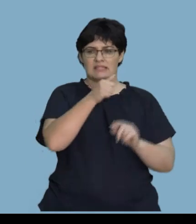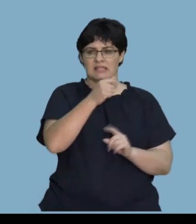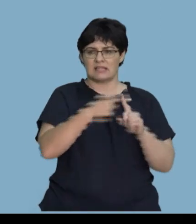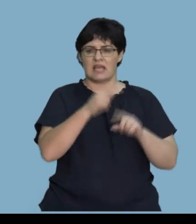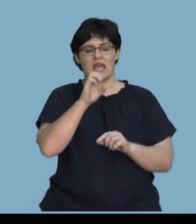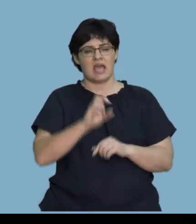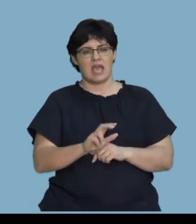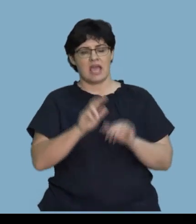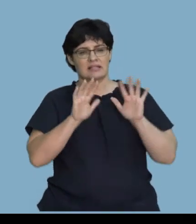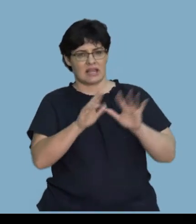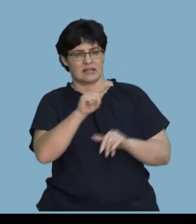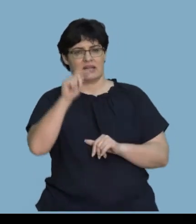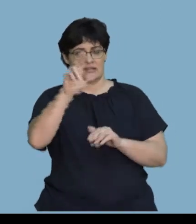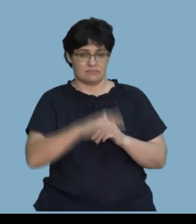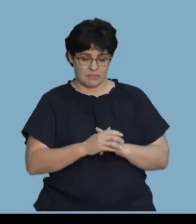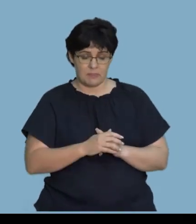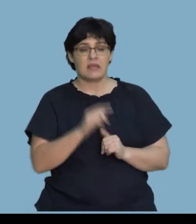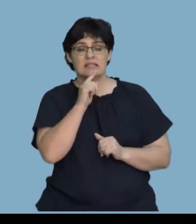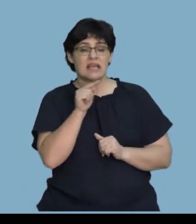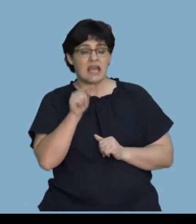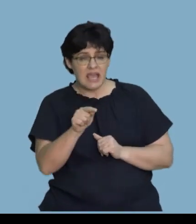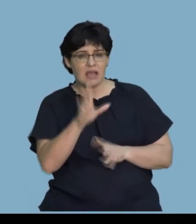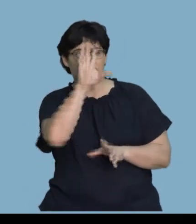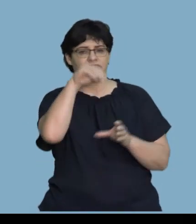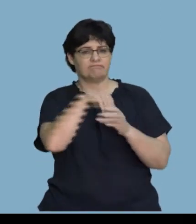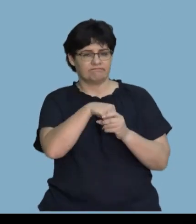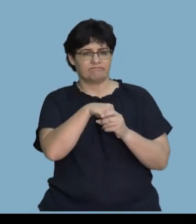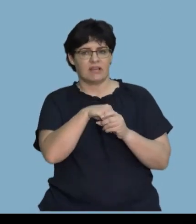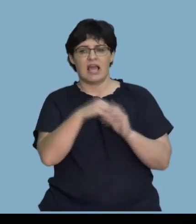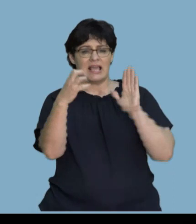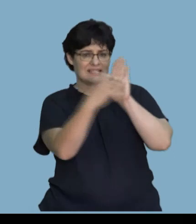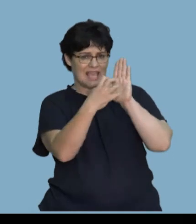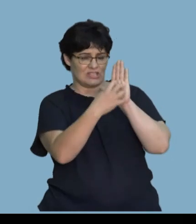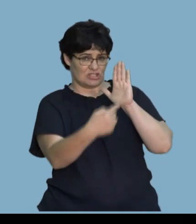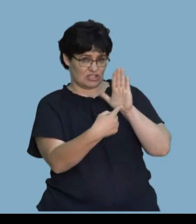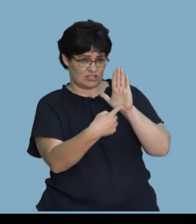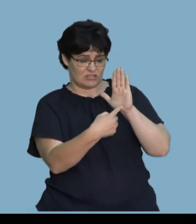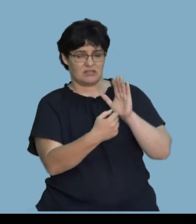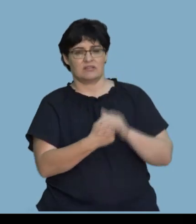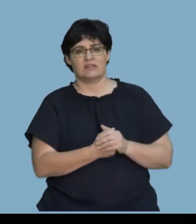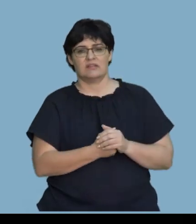okay? Right, so here is the scenario. I think the accompanying sketch, I think further,